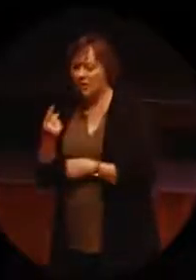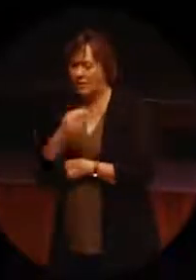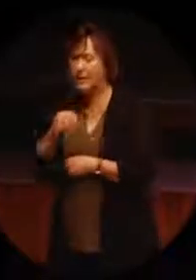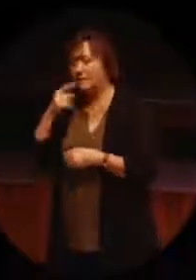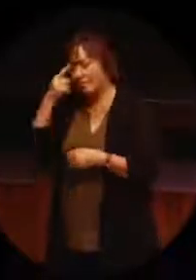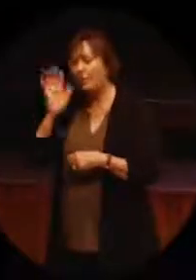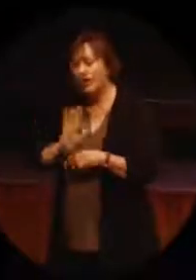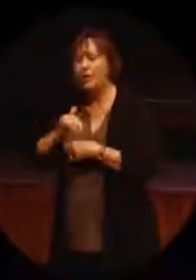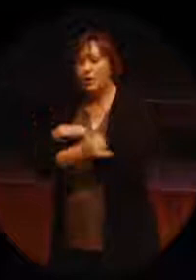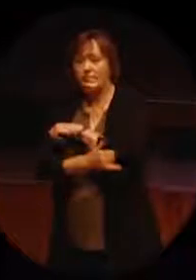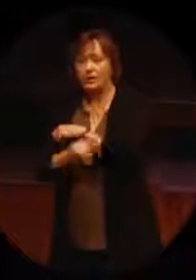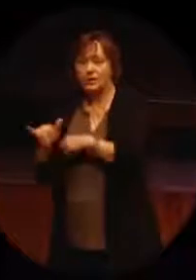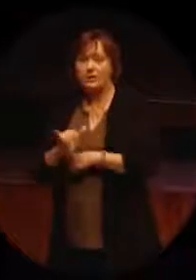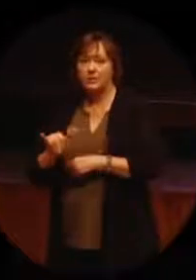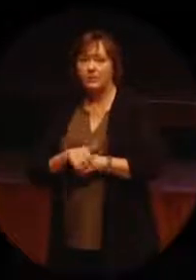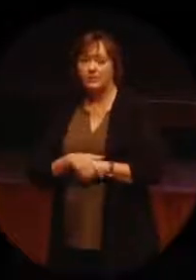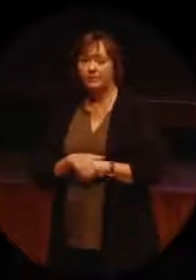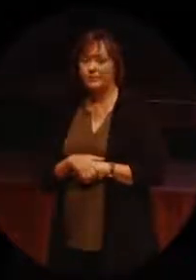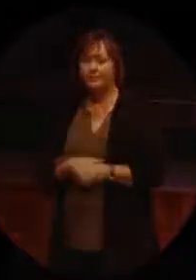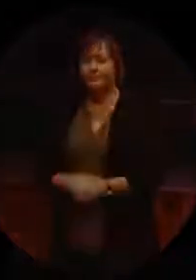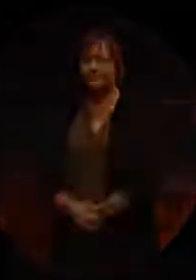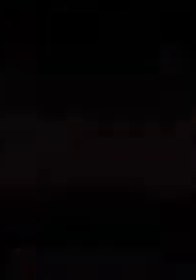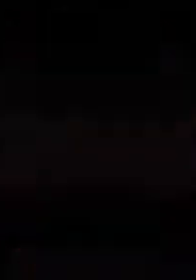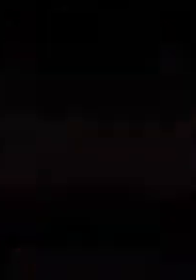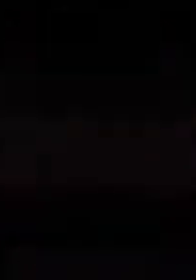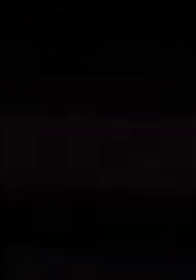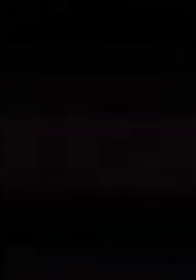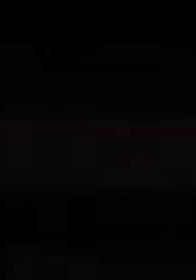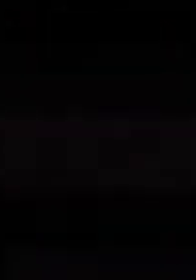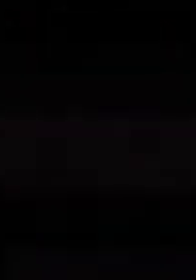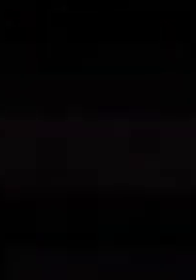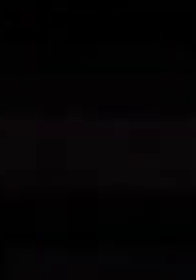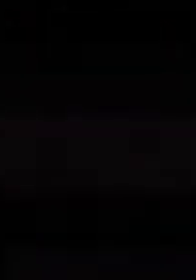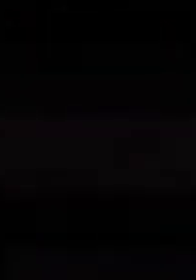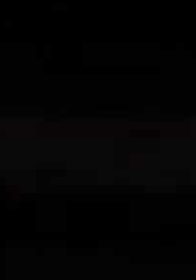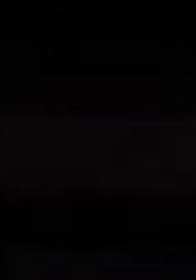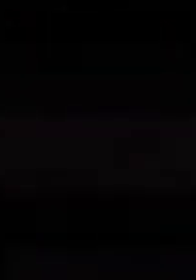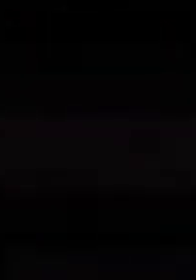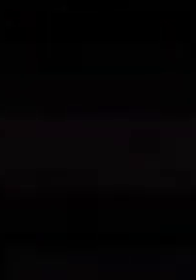loved ones and for their country.